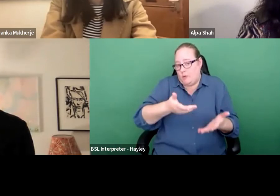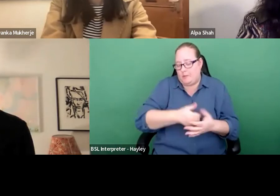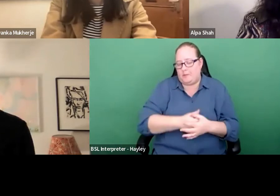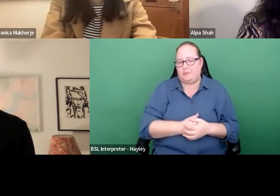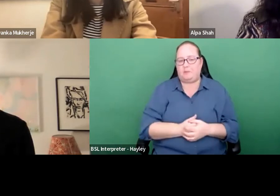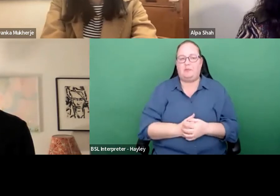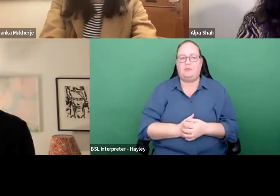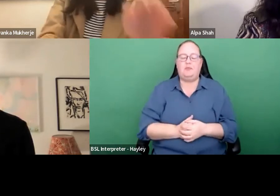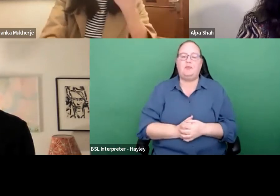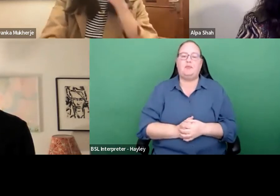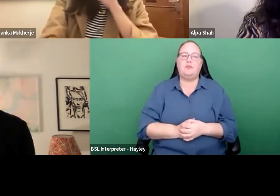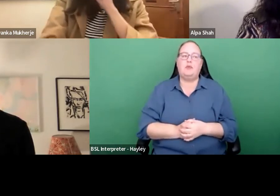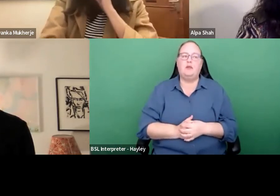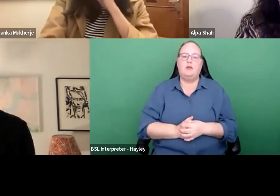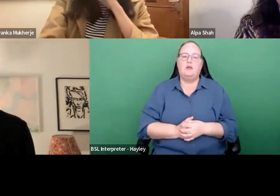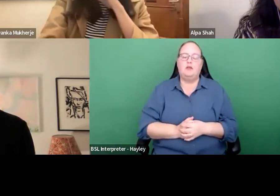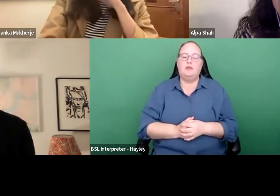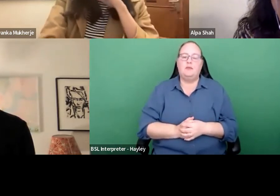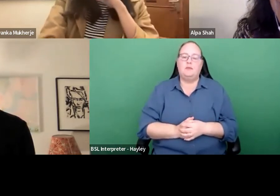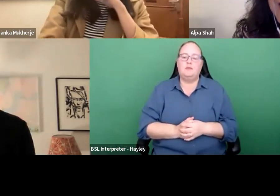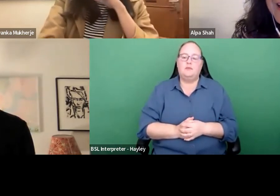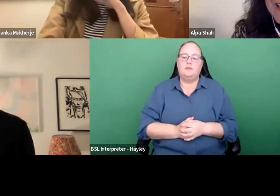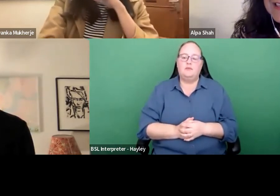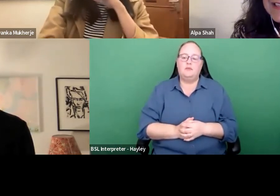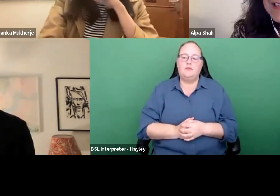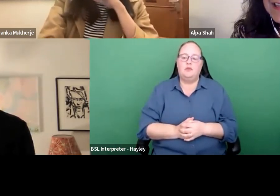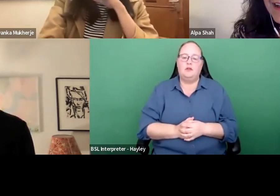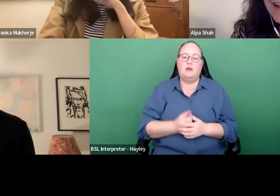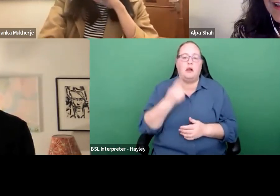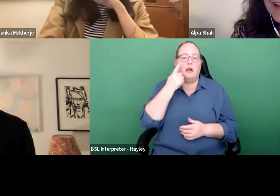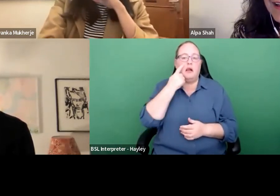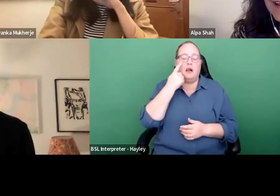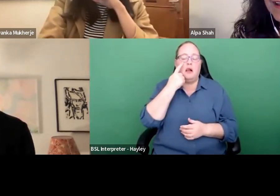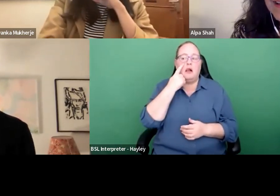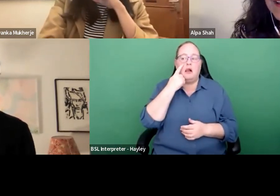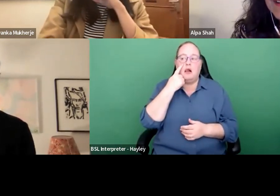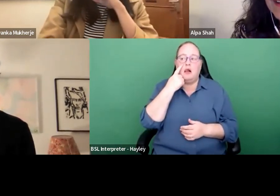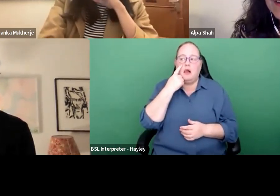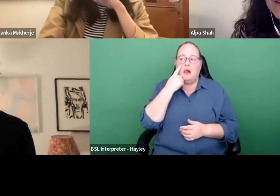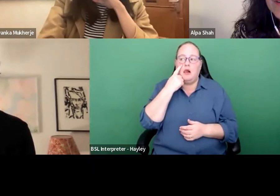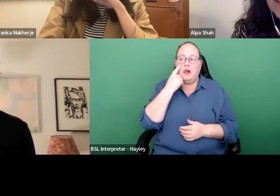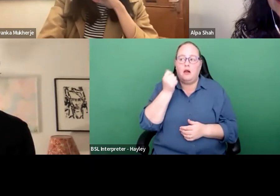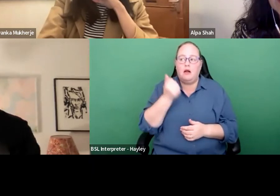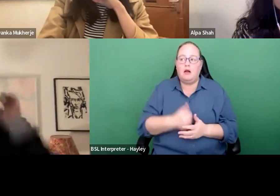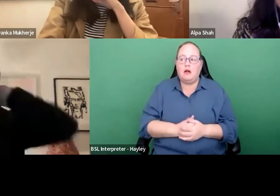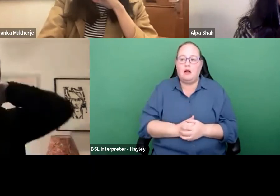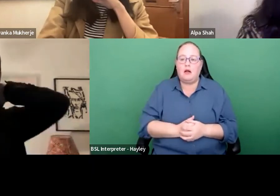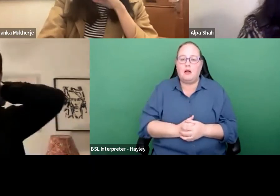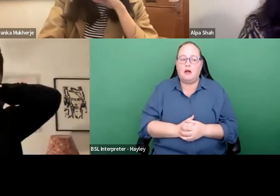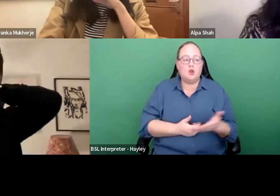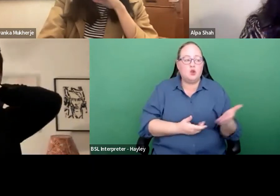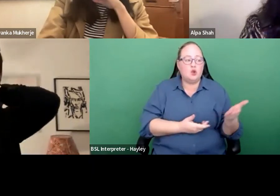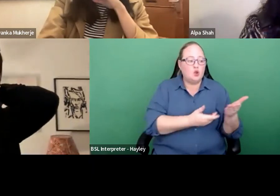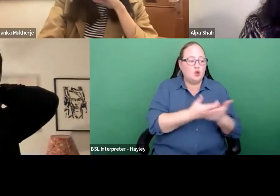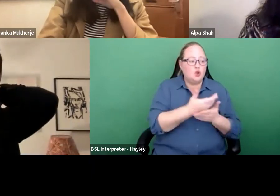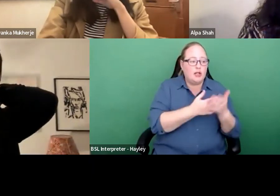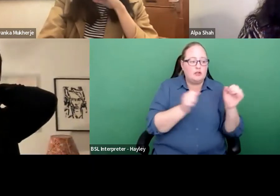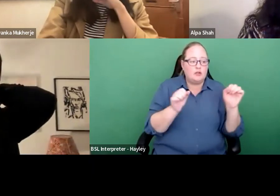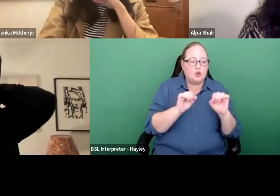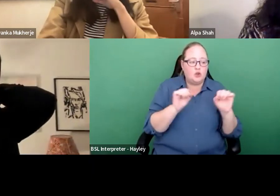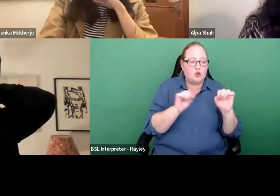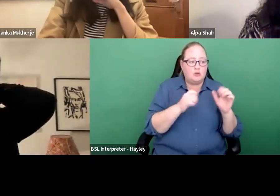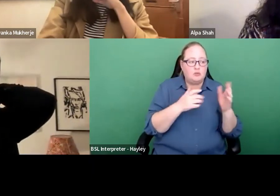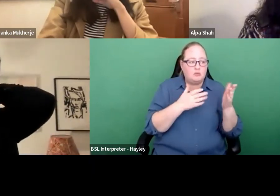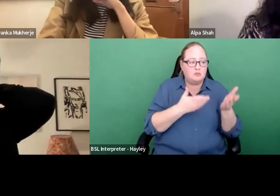don't feel comfortable speaking. Let's see, I don't have anything in chat right now.